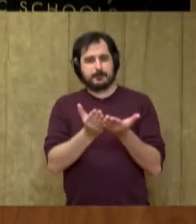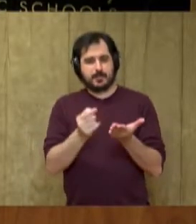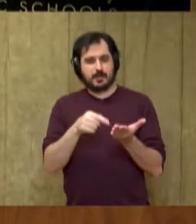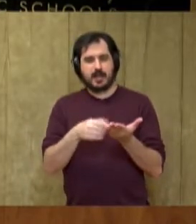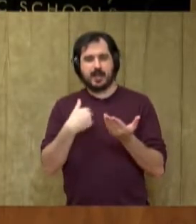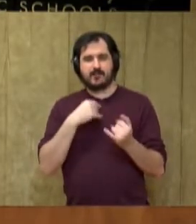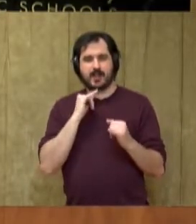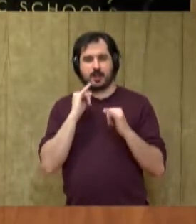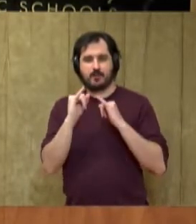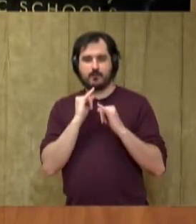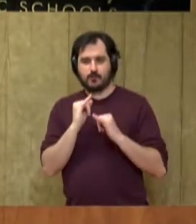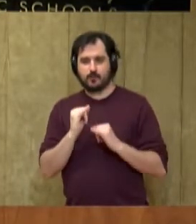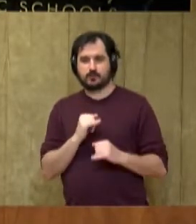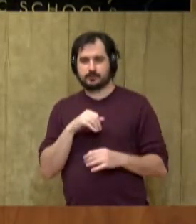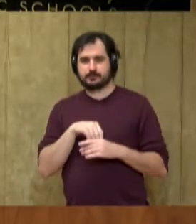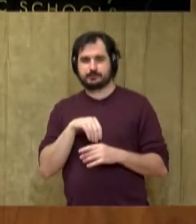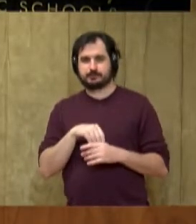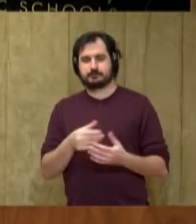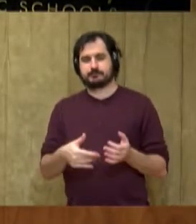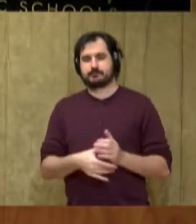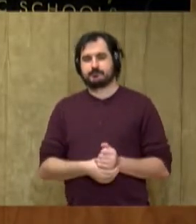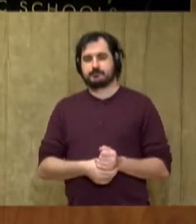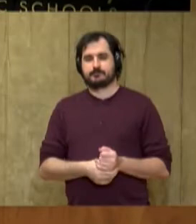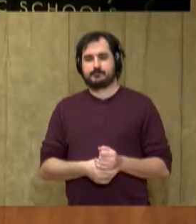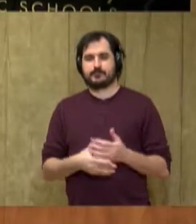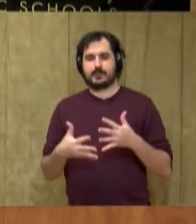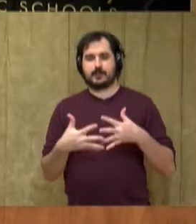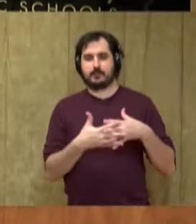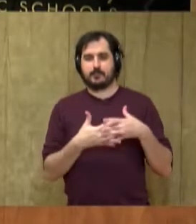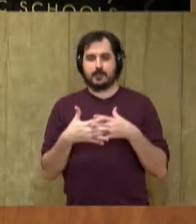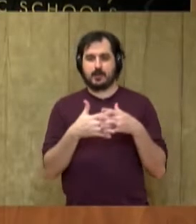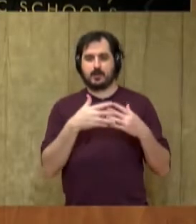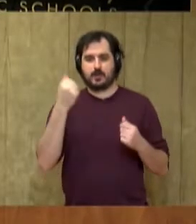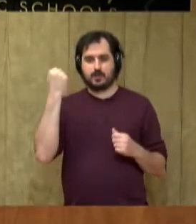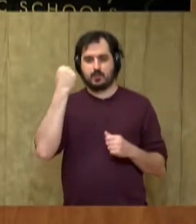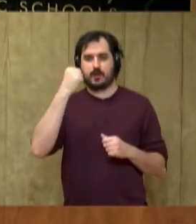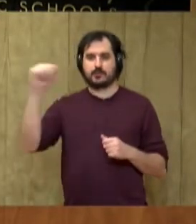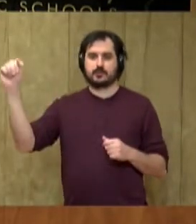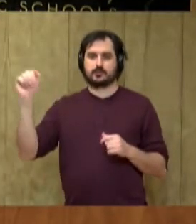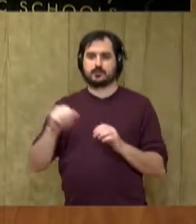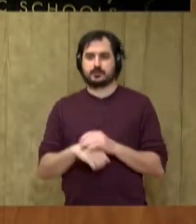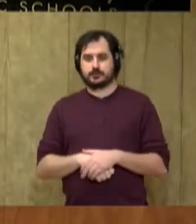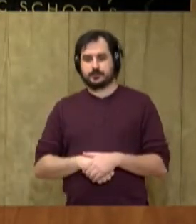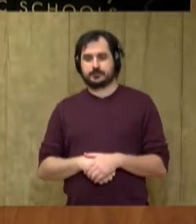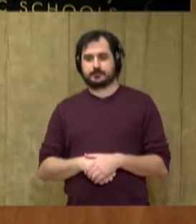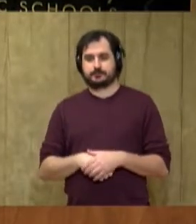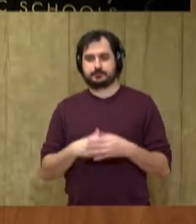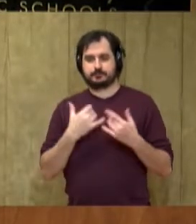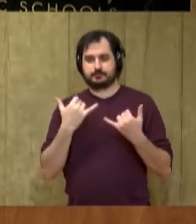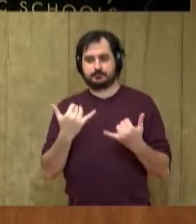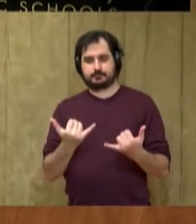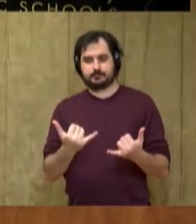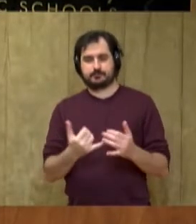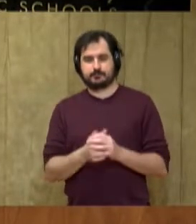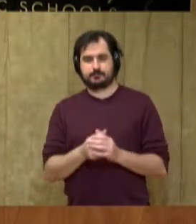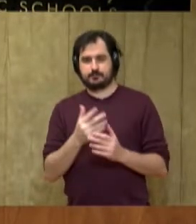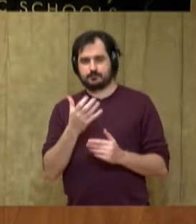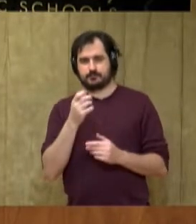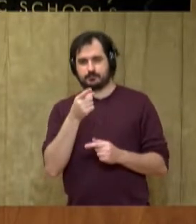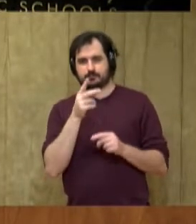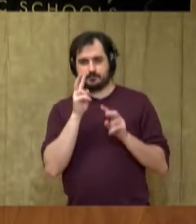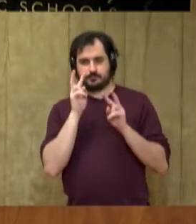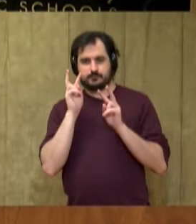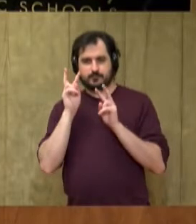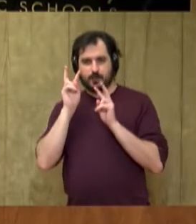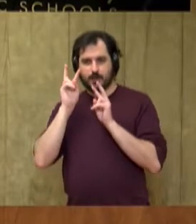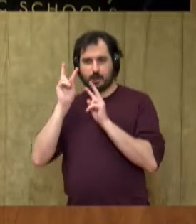okay? So, the American Revolution. Now, I want us to look at this book, or a piece of